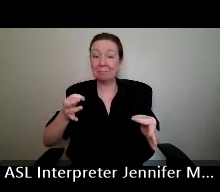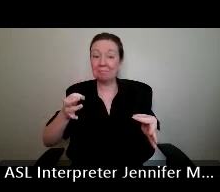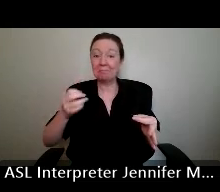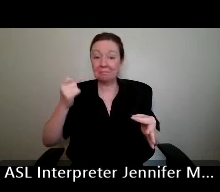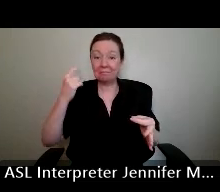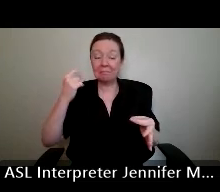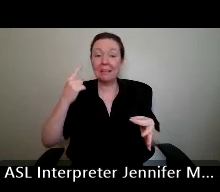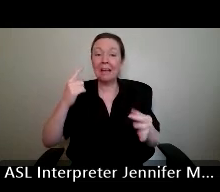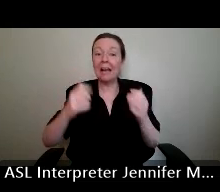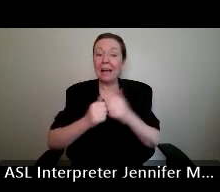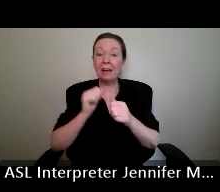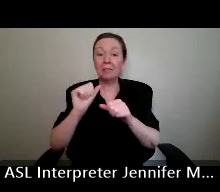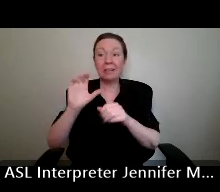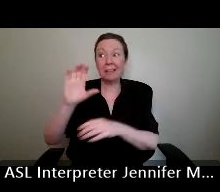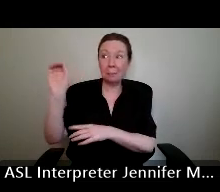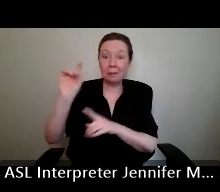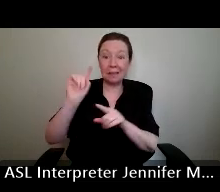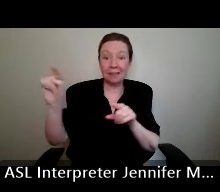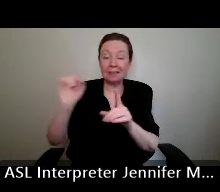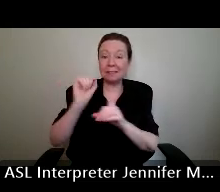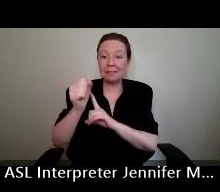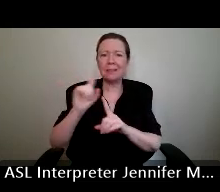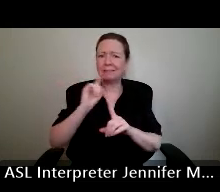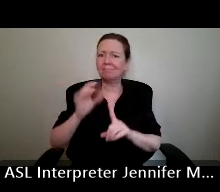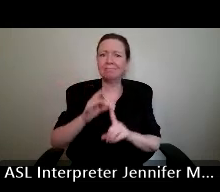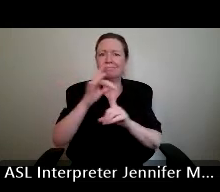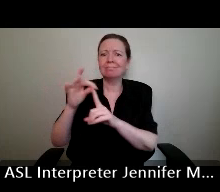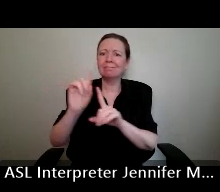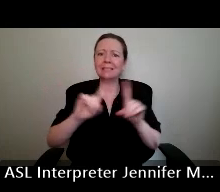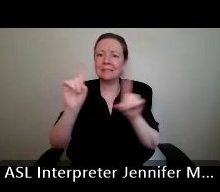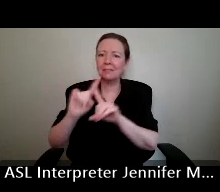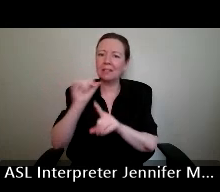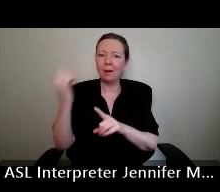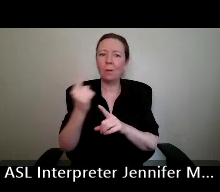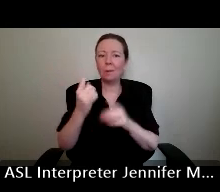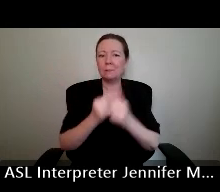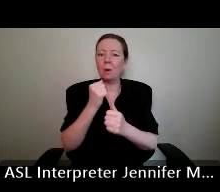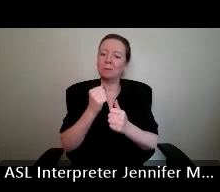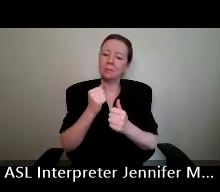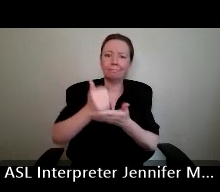every employer and situation can be so unique and not always the most